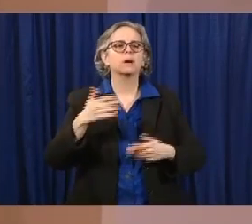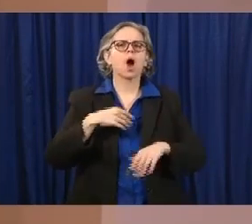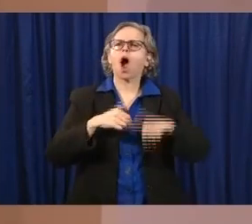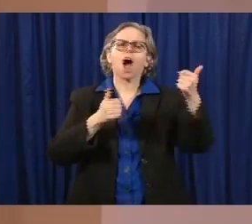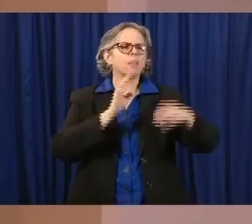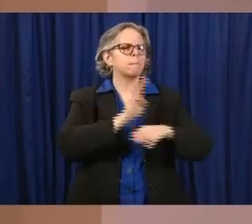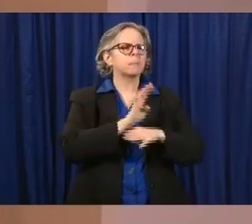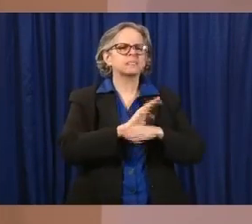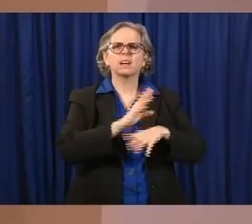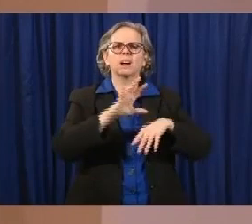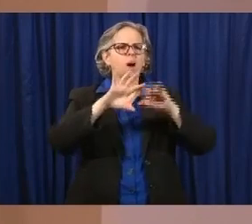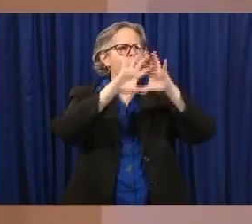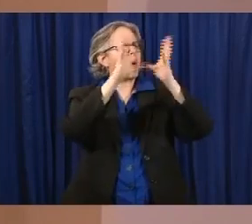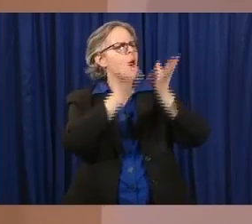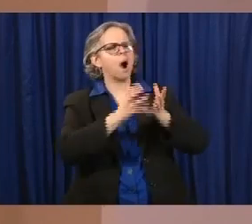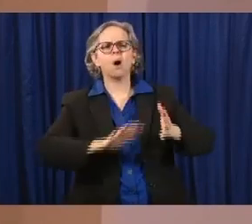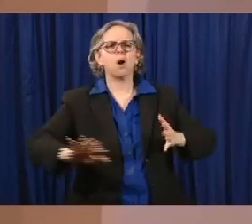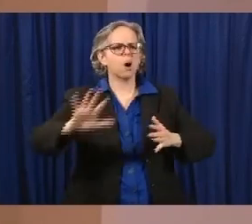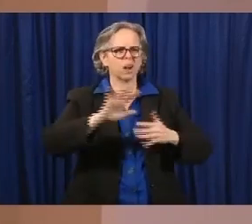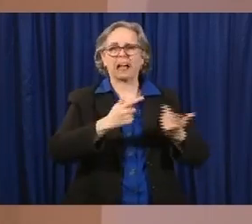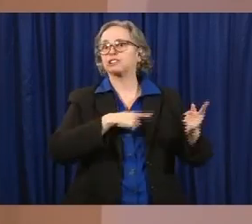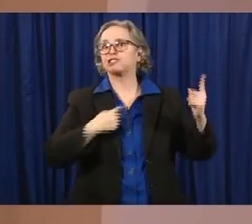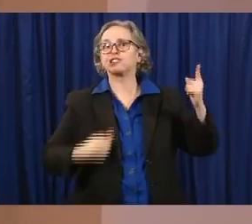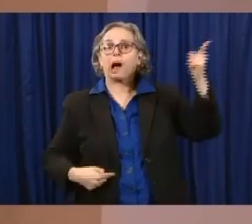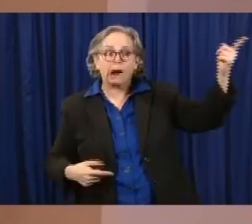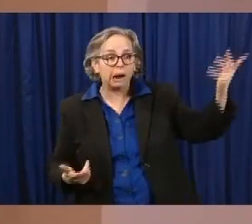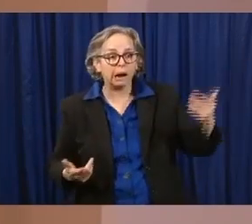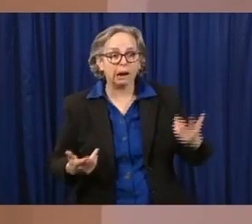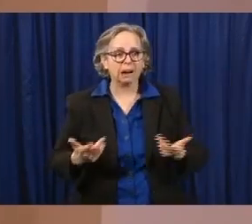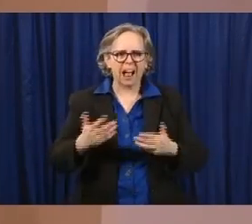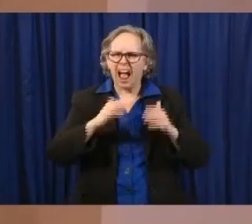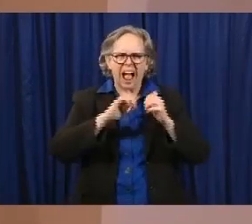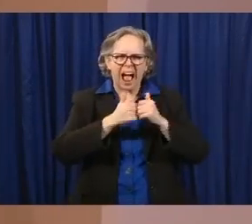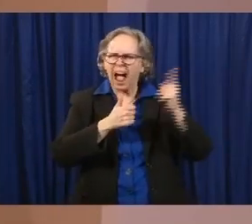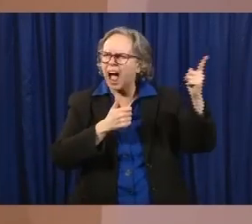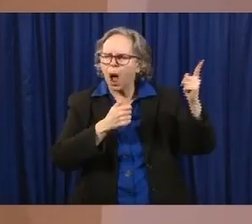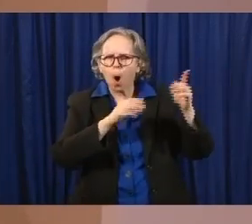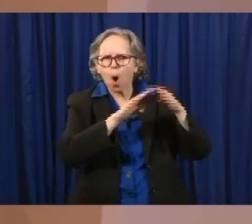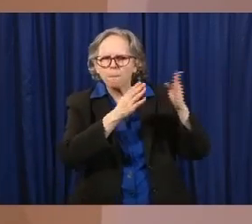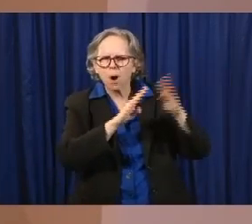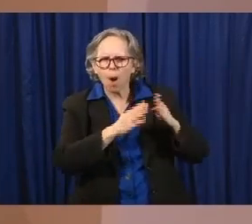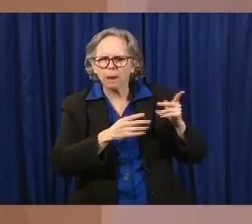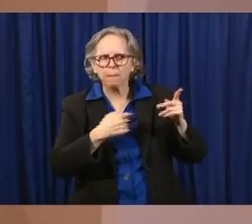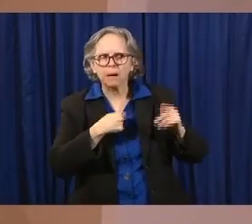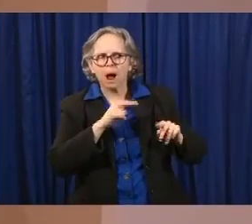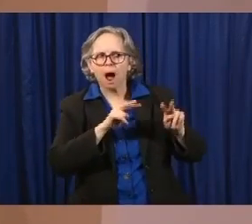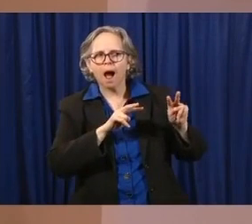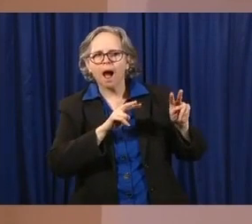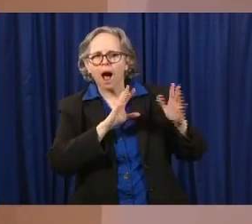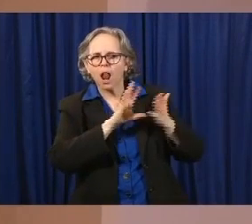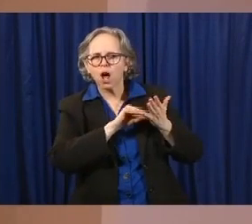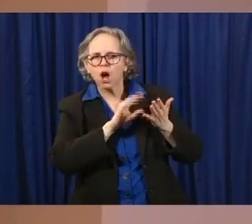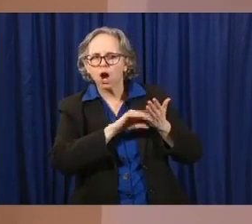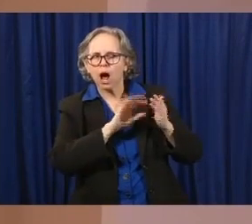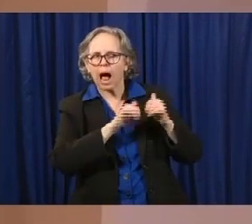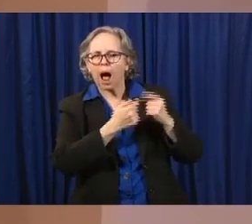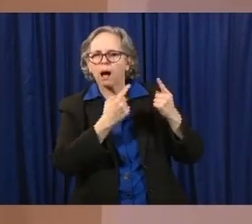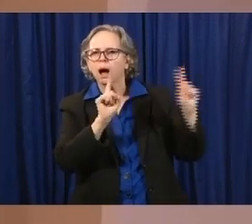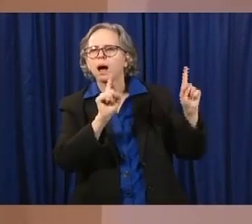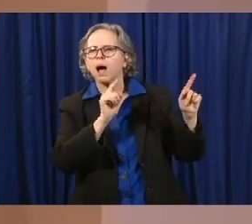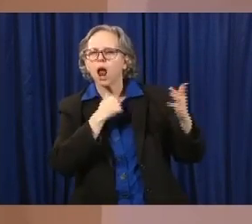Italy and have done it successfully. So we have evidence of how this can be done successfully, and the businesses are putting